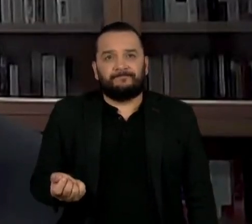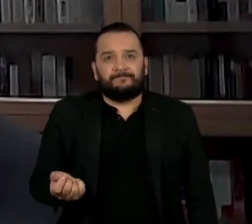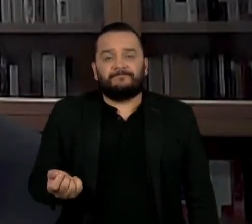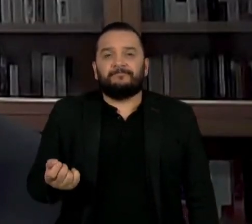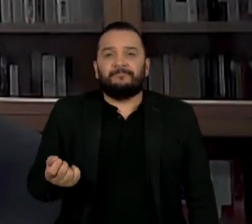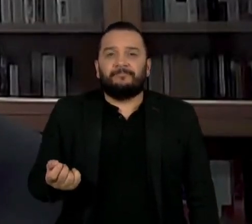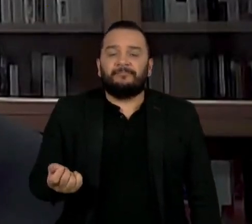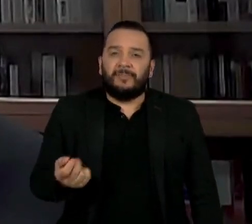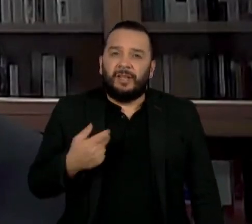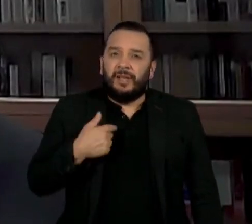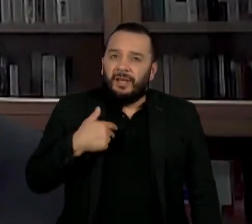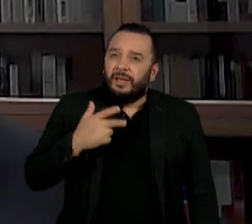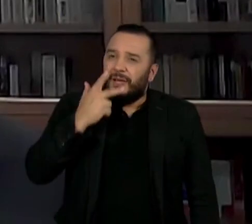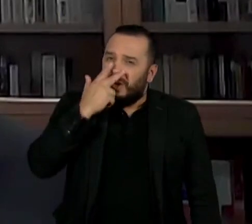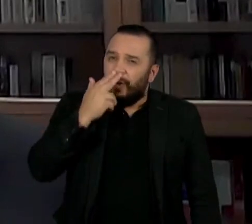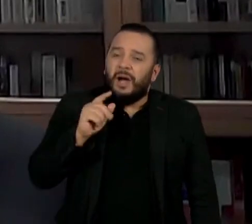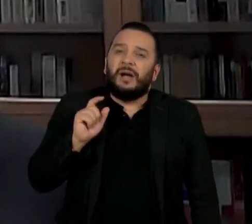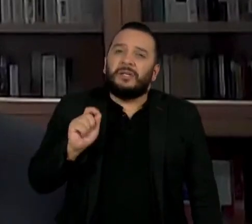I think